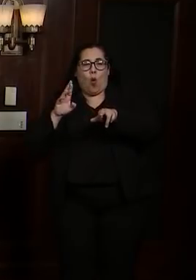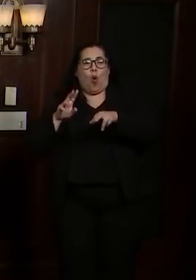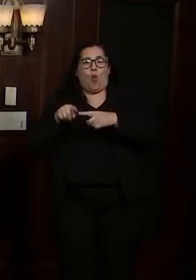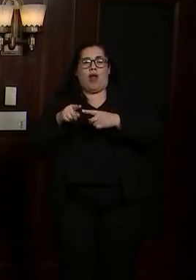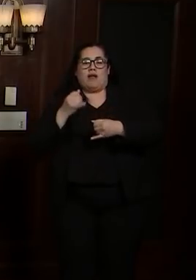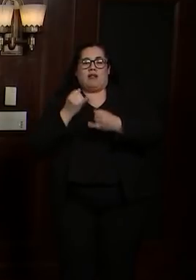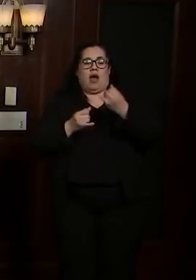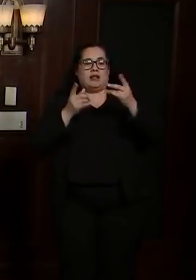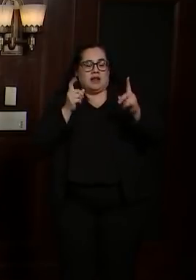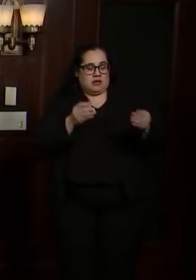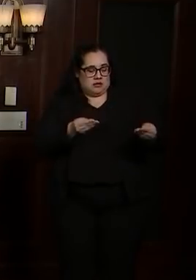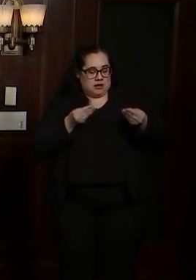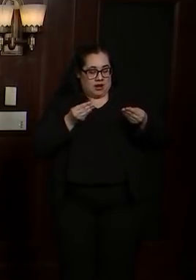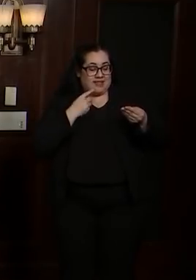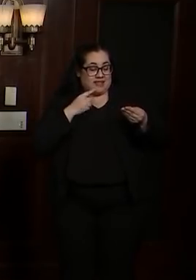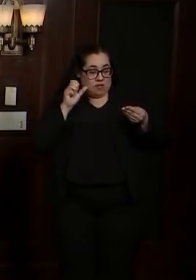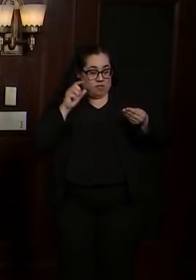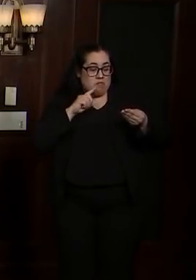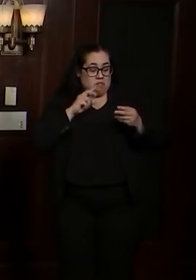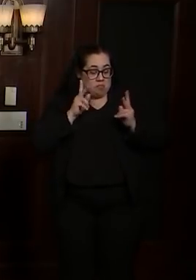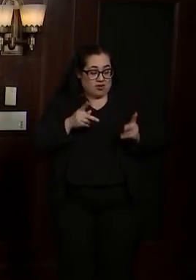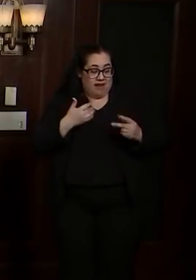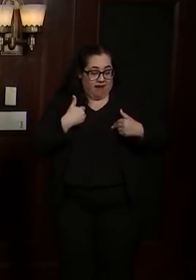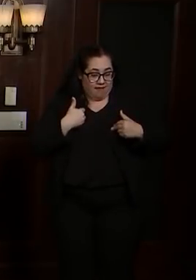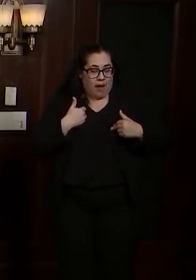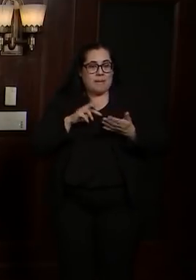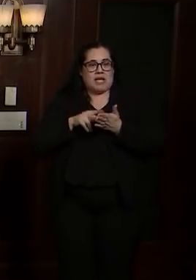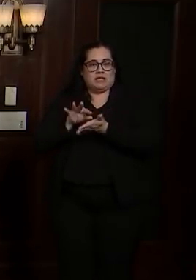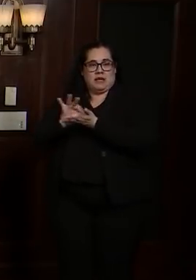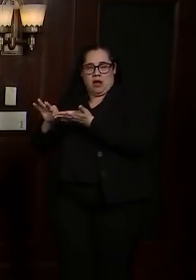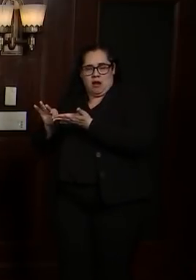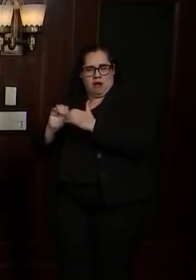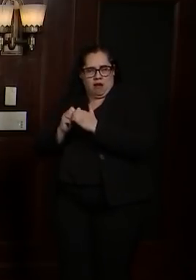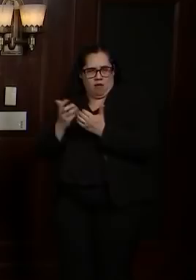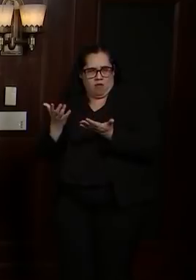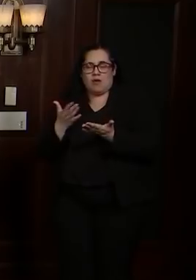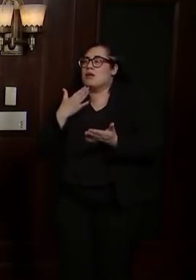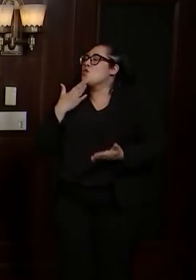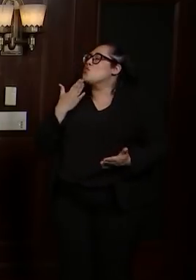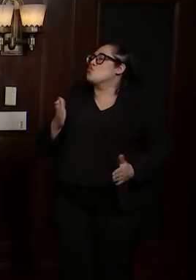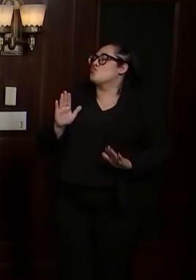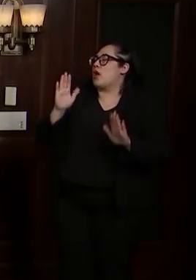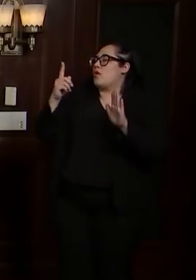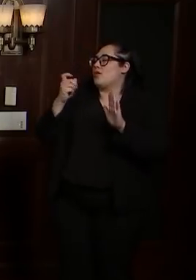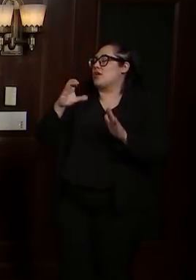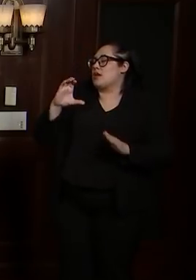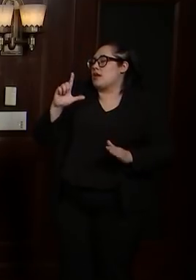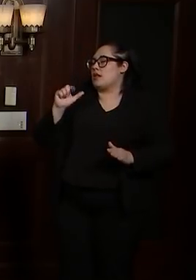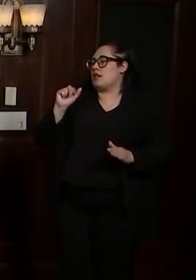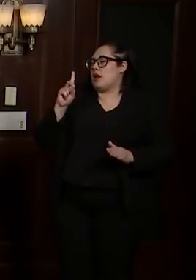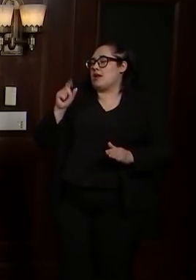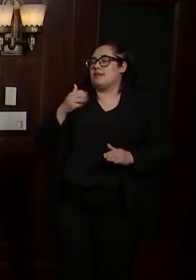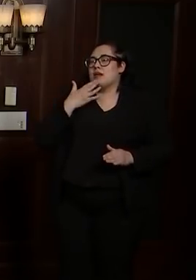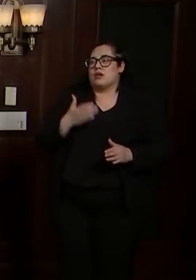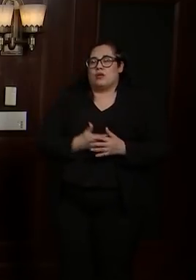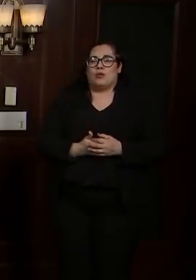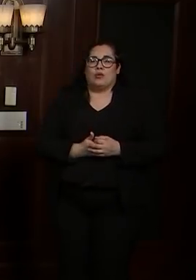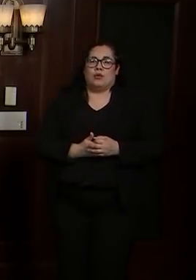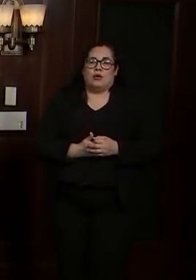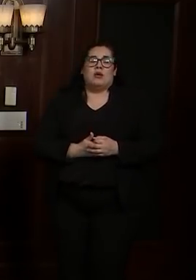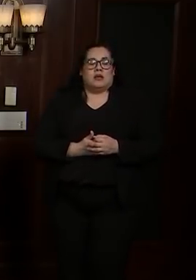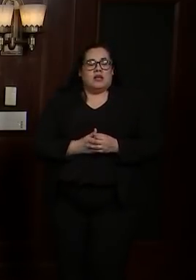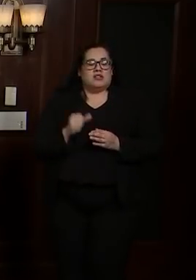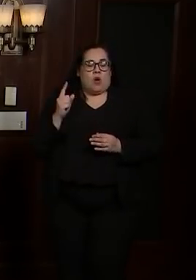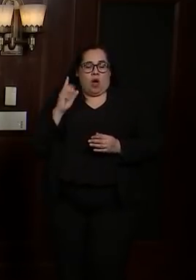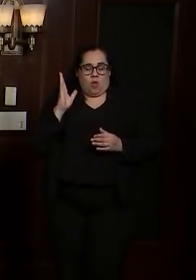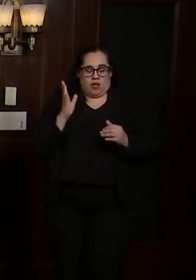test confirms that a person is actually positive? Thank you. Yeah, those are great questions, Claudia. Thank you. So